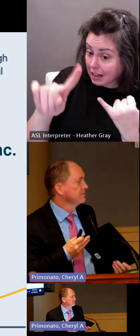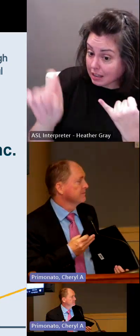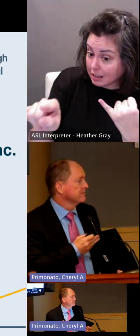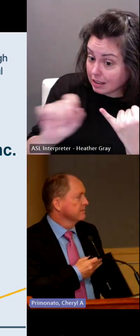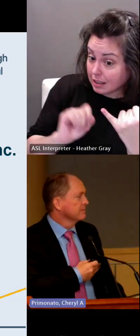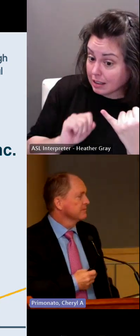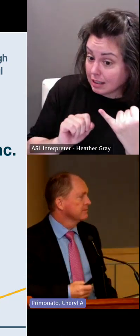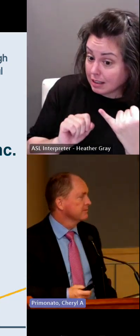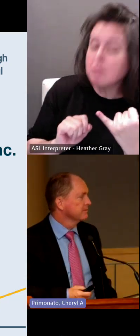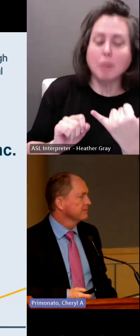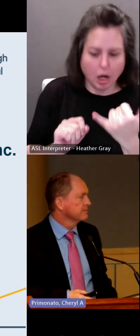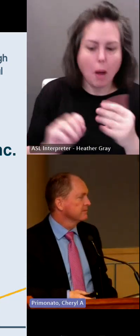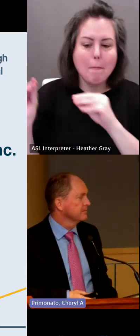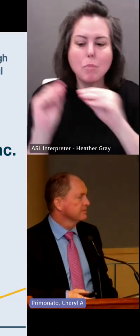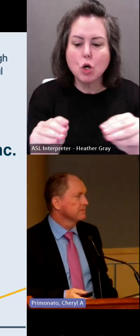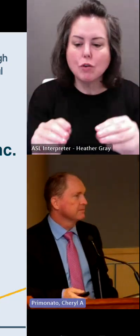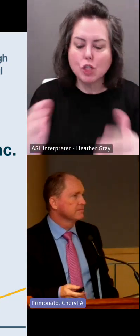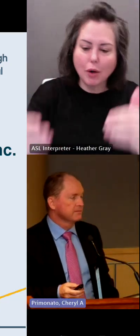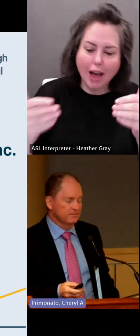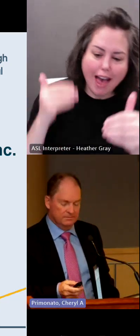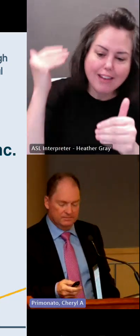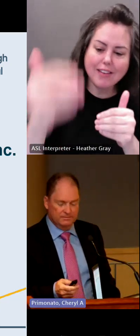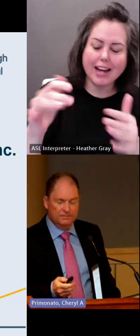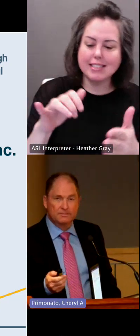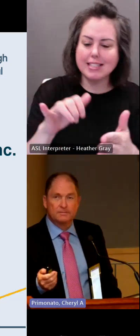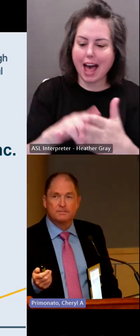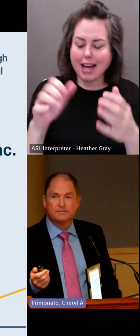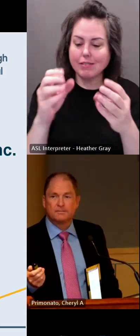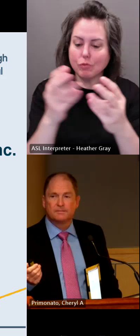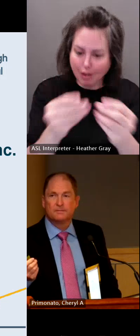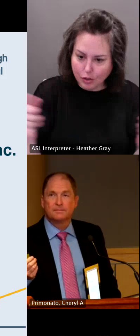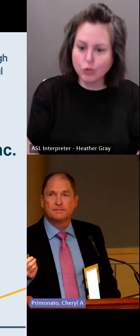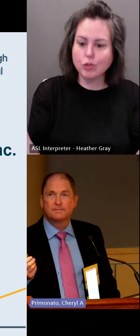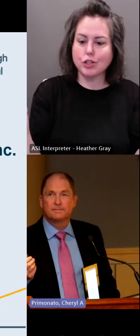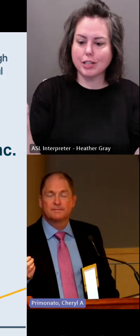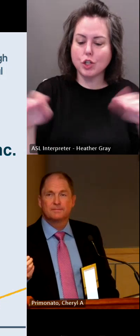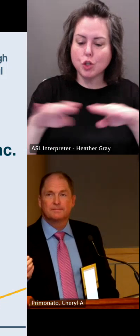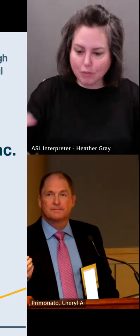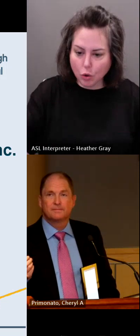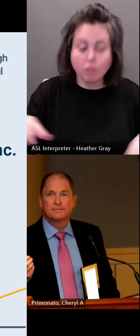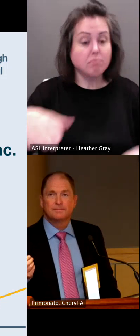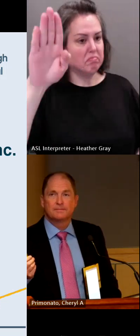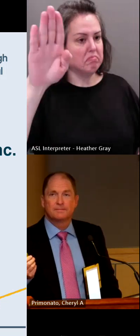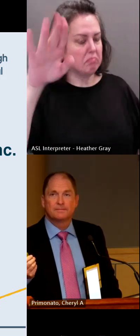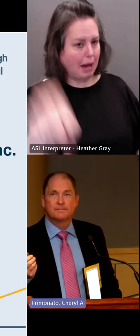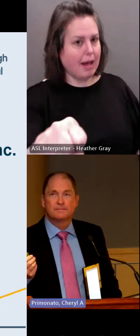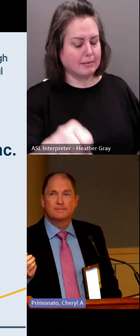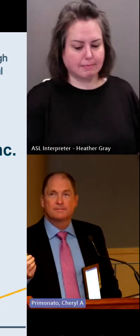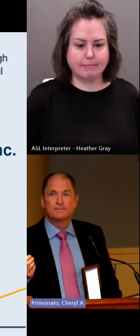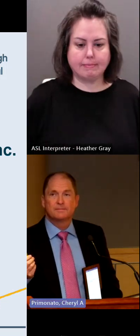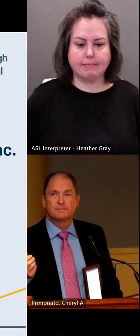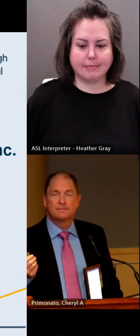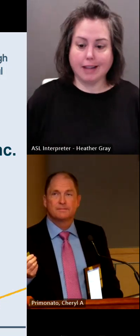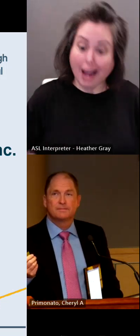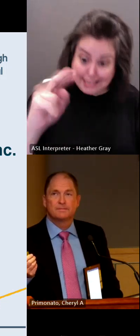May I have a motion to advance these resolutions to the full board? So moved.